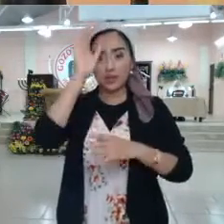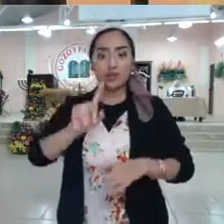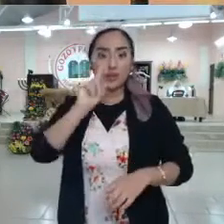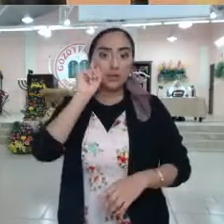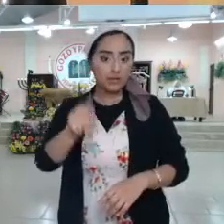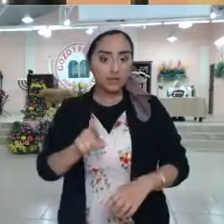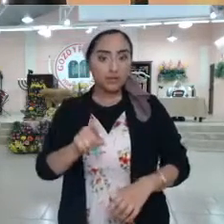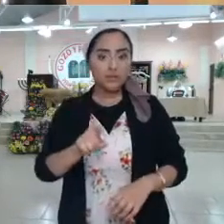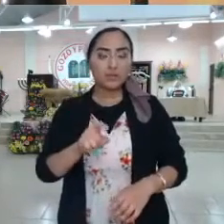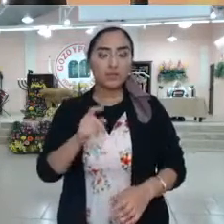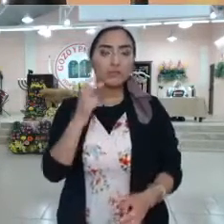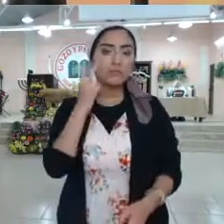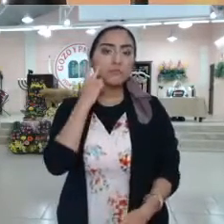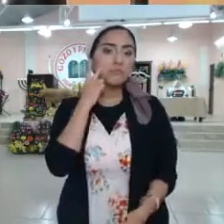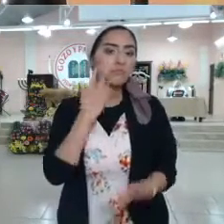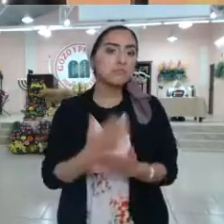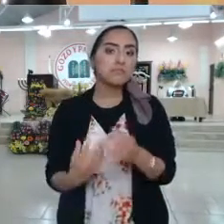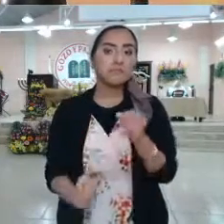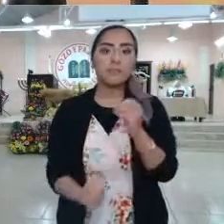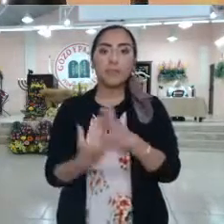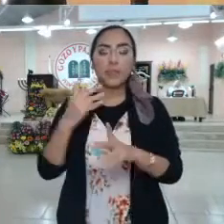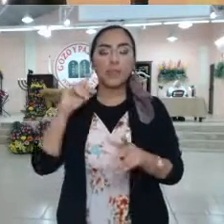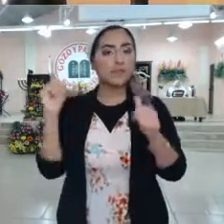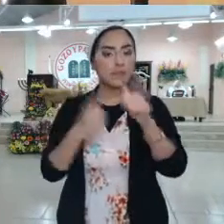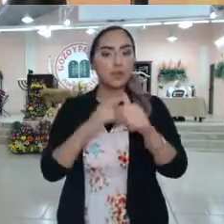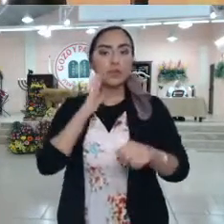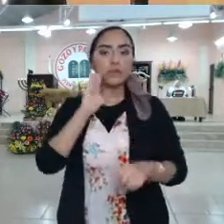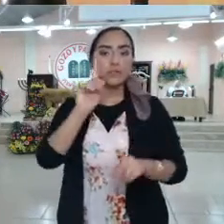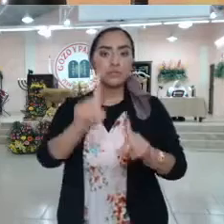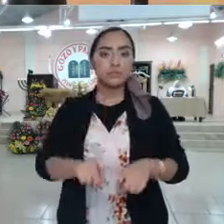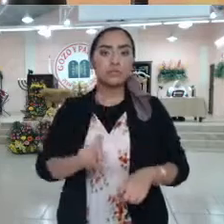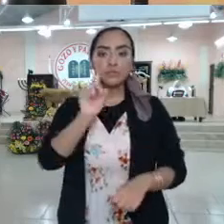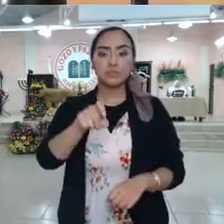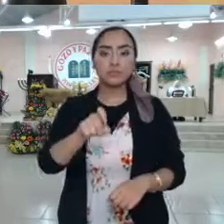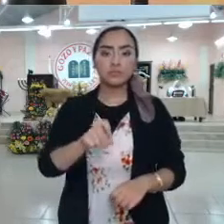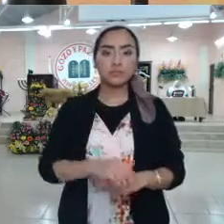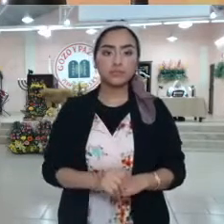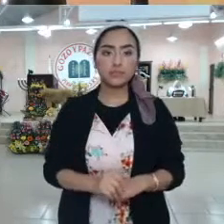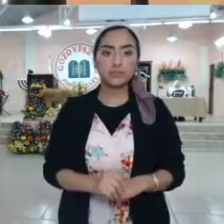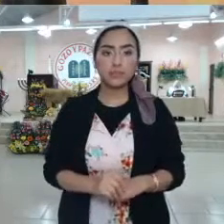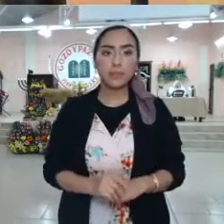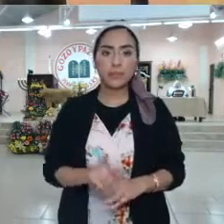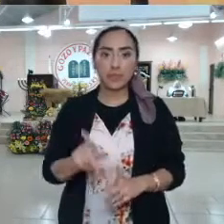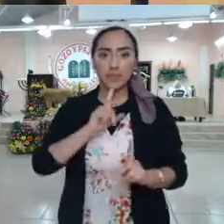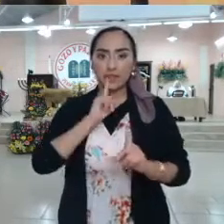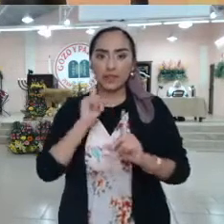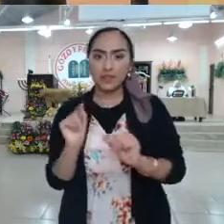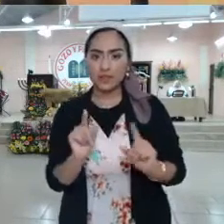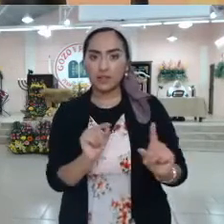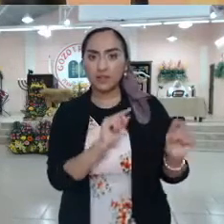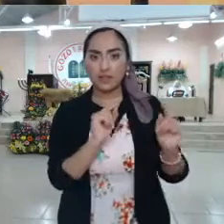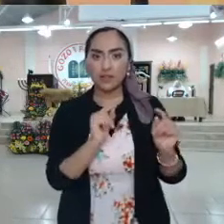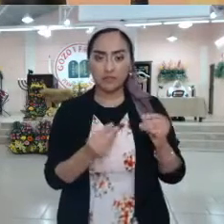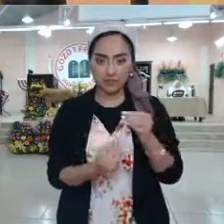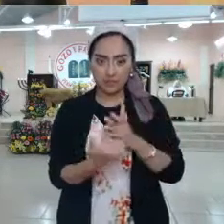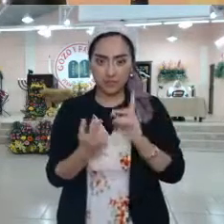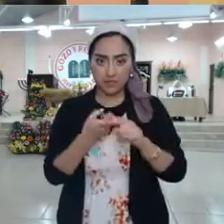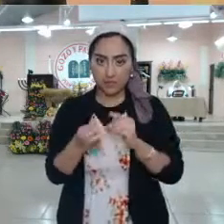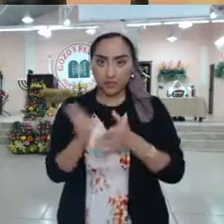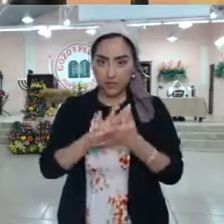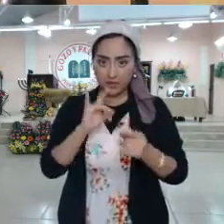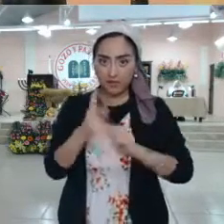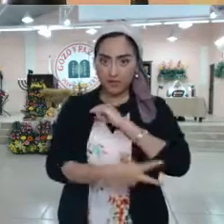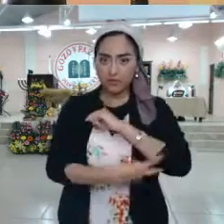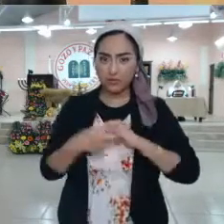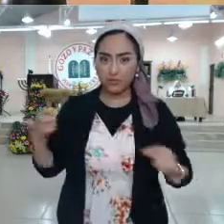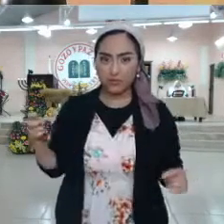Eternal Father asks for is fruits. Es lo primero que te va a It pedir. is the first thing that he's going to ask from you. Chisme, Fruits. es un fruto Gossip. del Ruach Is that a Kodesh. fruit from the El Ruach robo, la